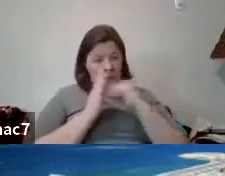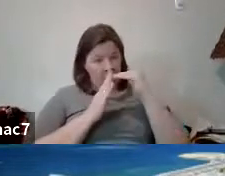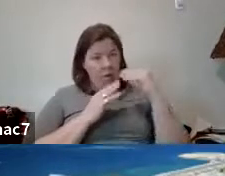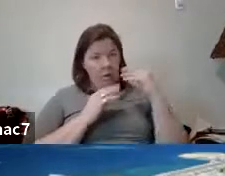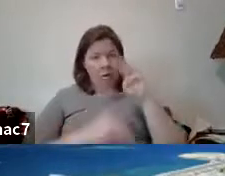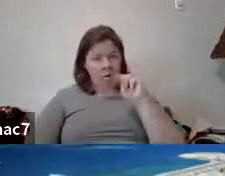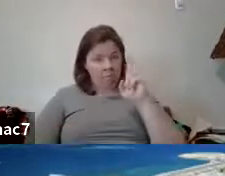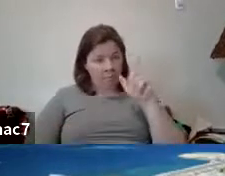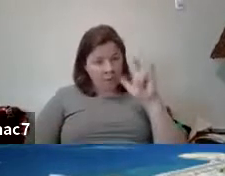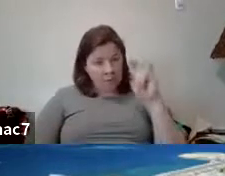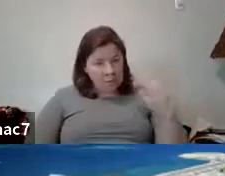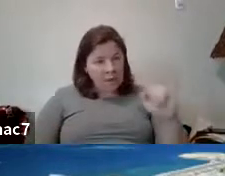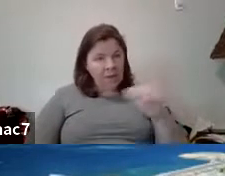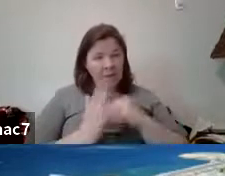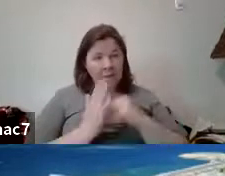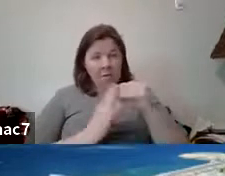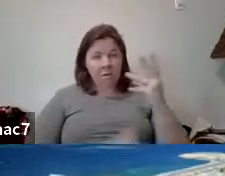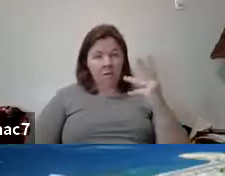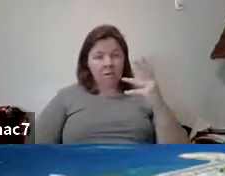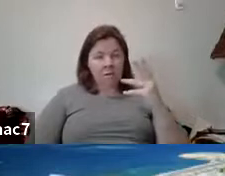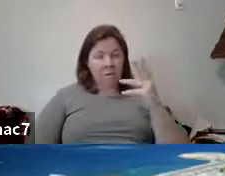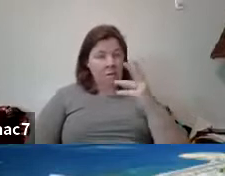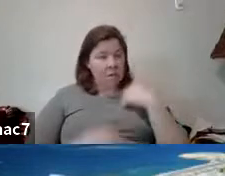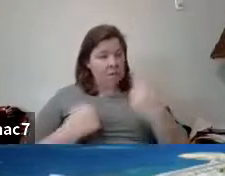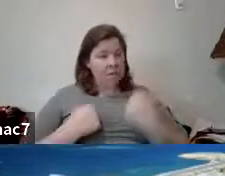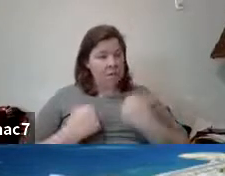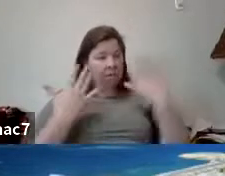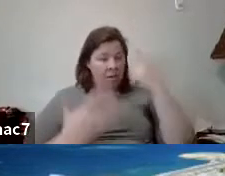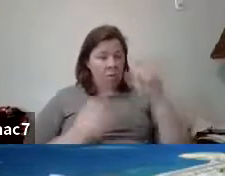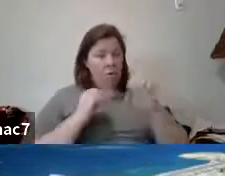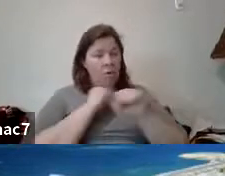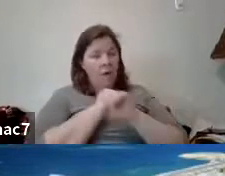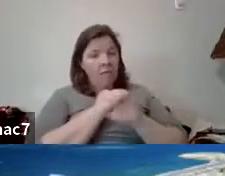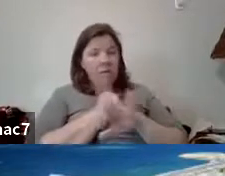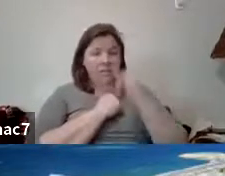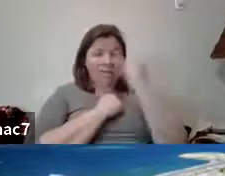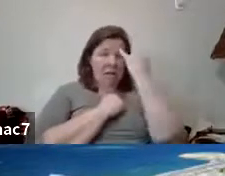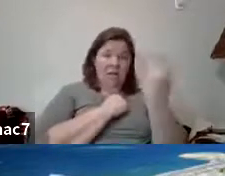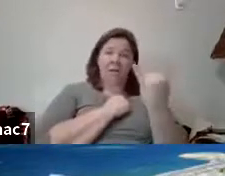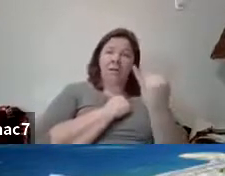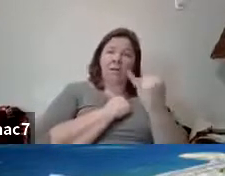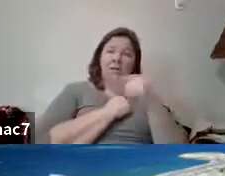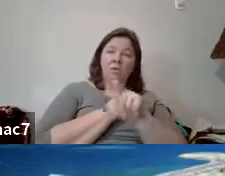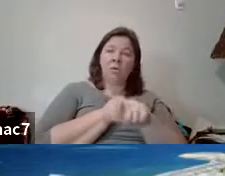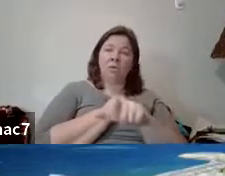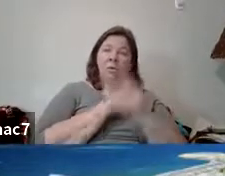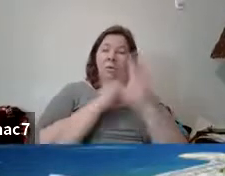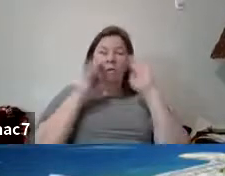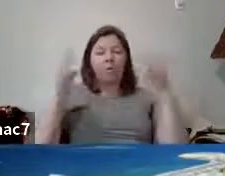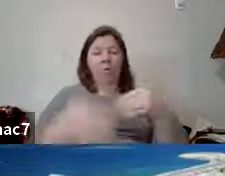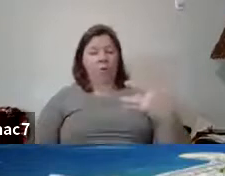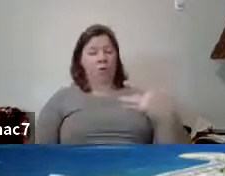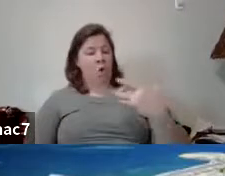much money companies spend for advertising? So this whole idea, guys, you just need to focus on the heart